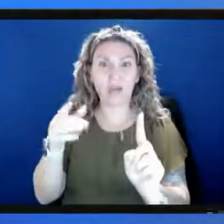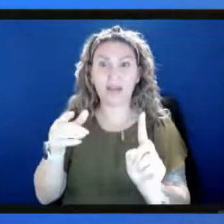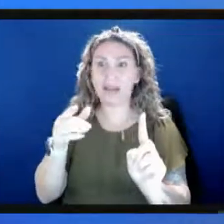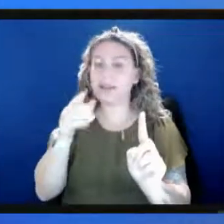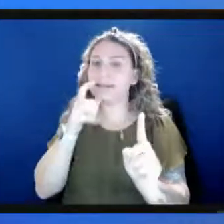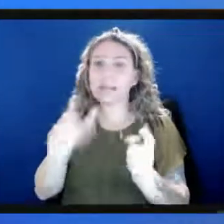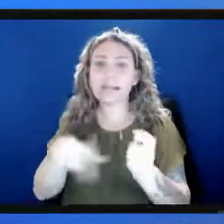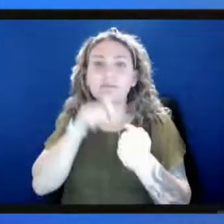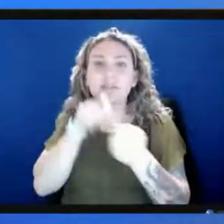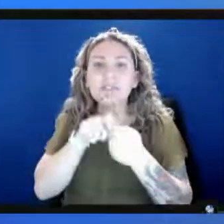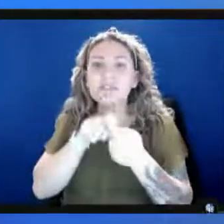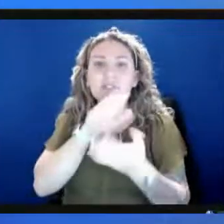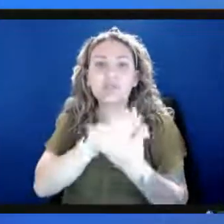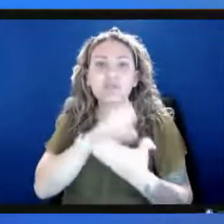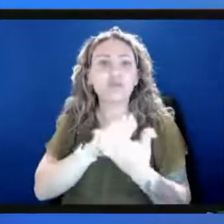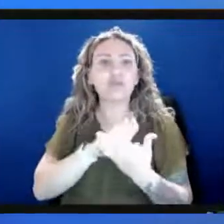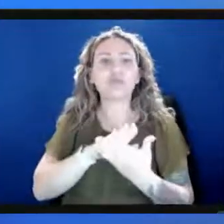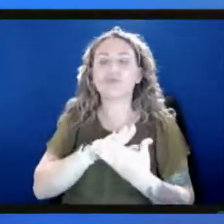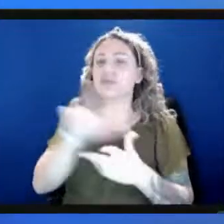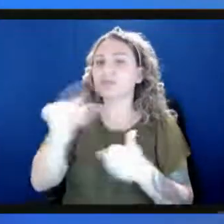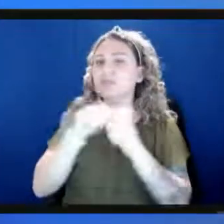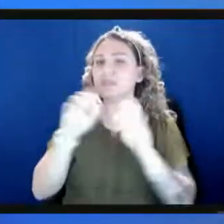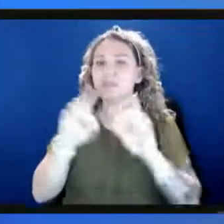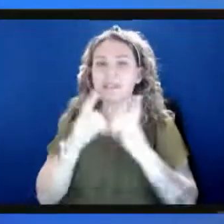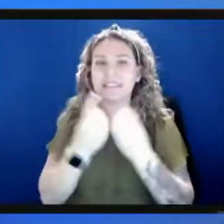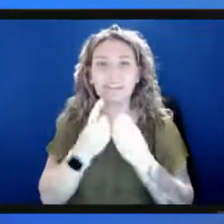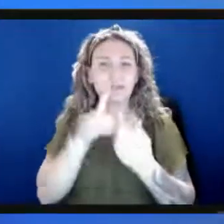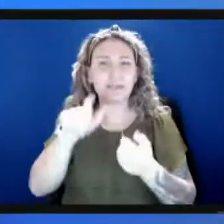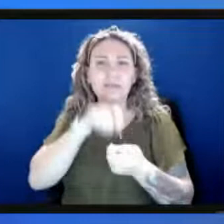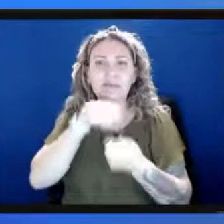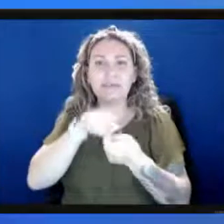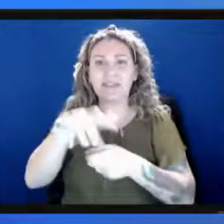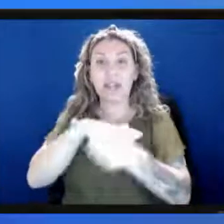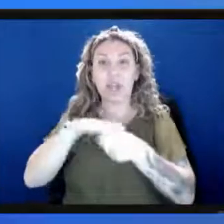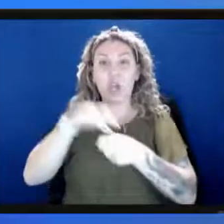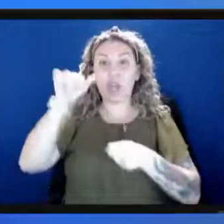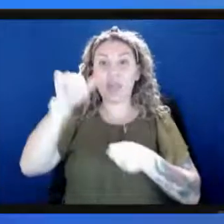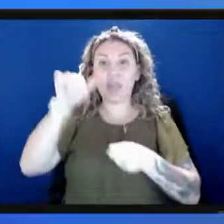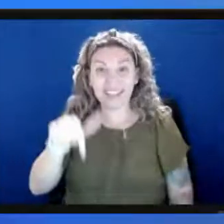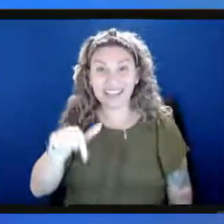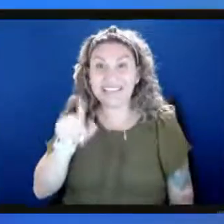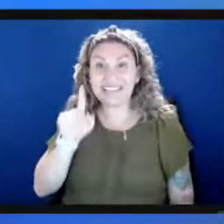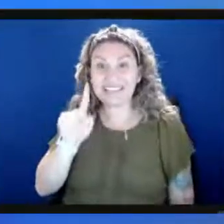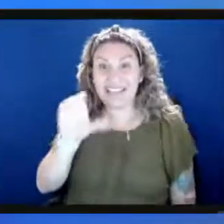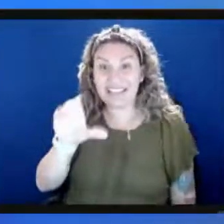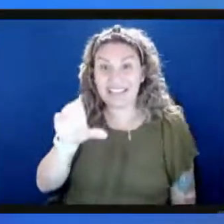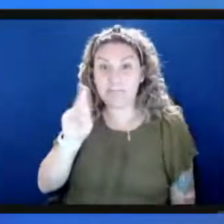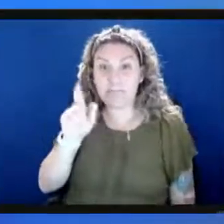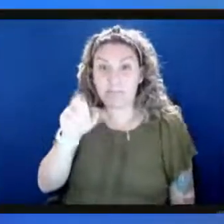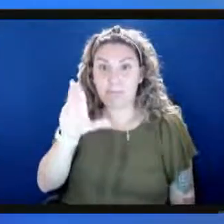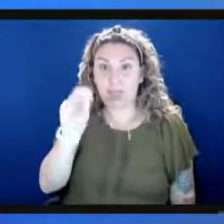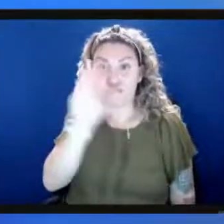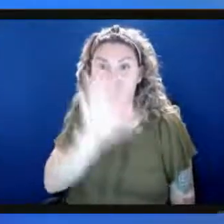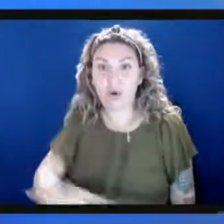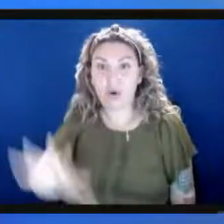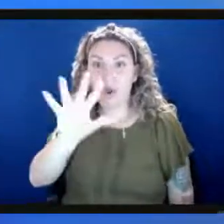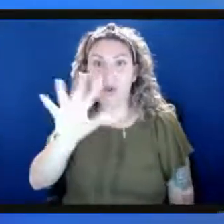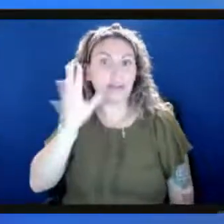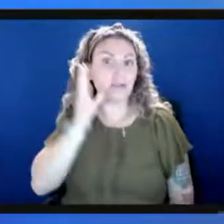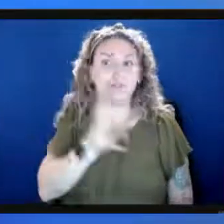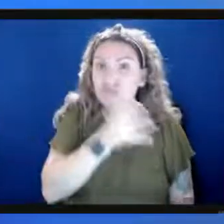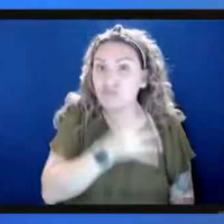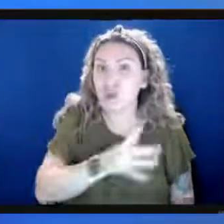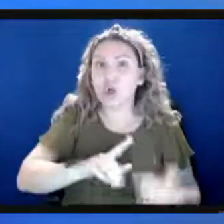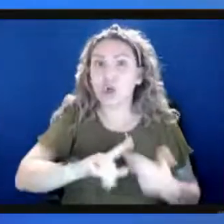schools, certain districts, certain areas. This is KC Metro. This is rural. This is